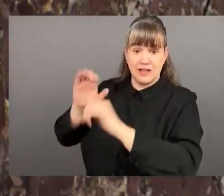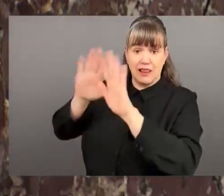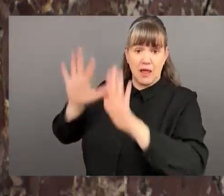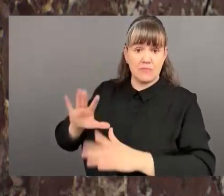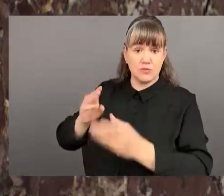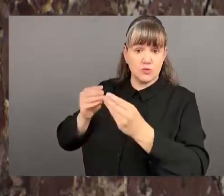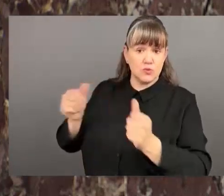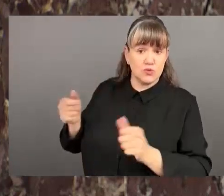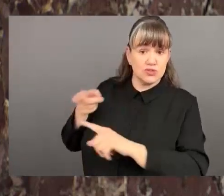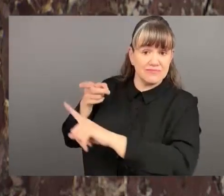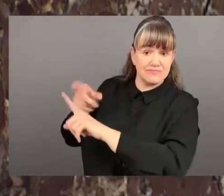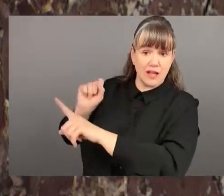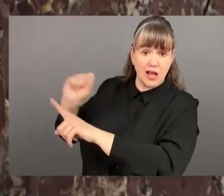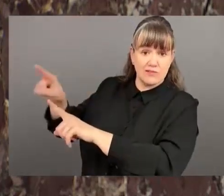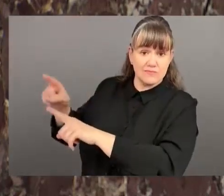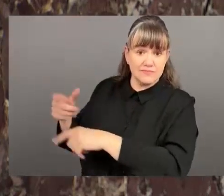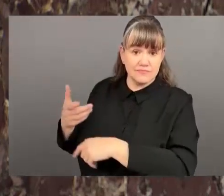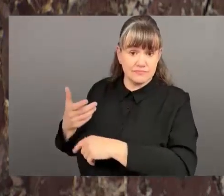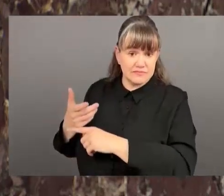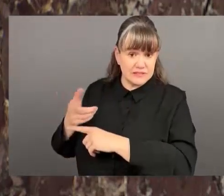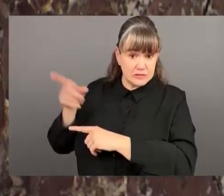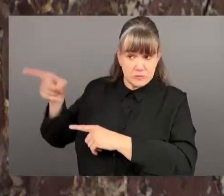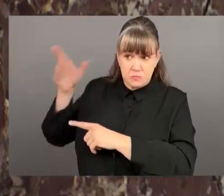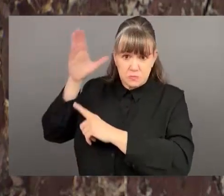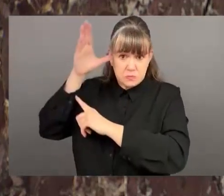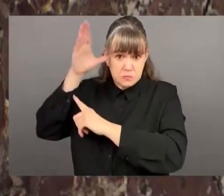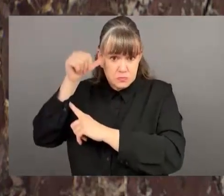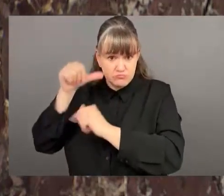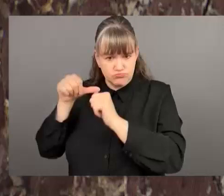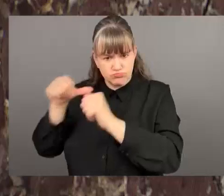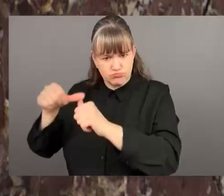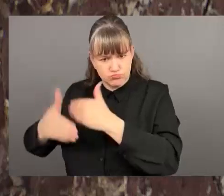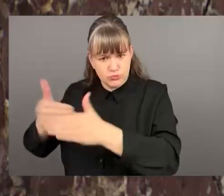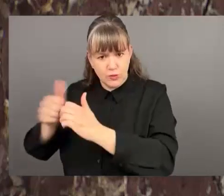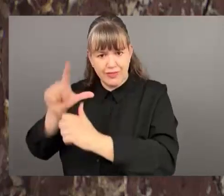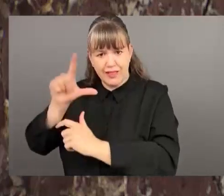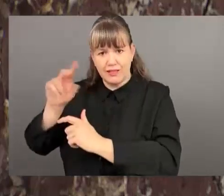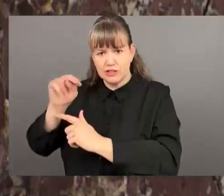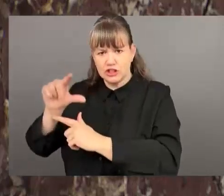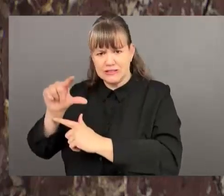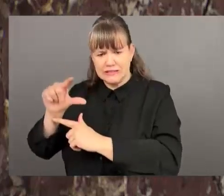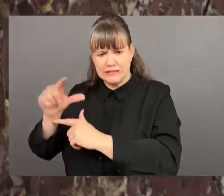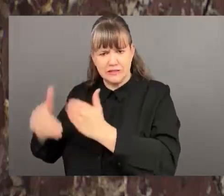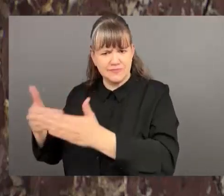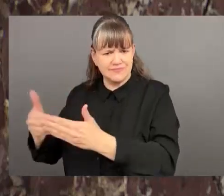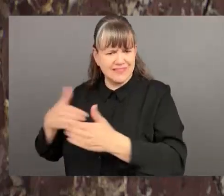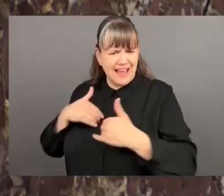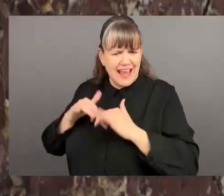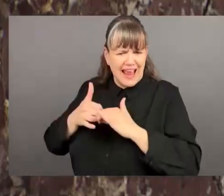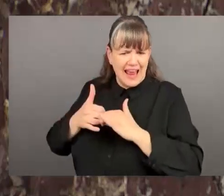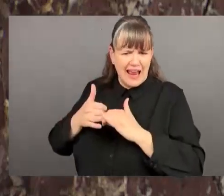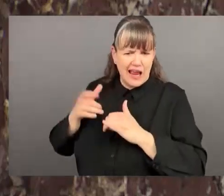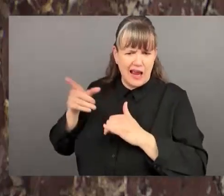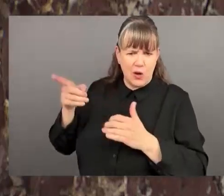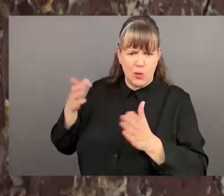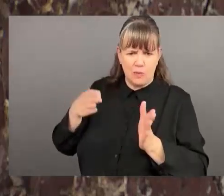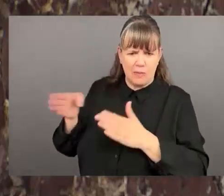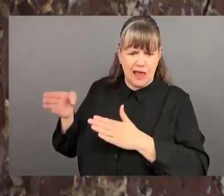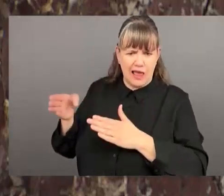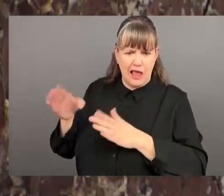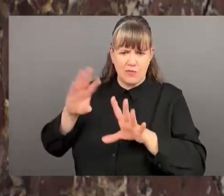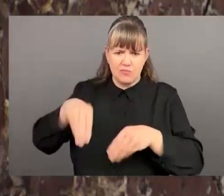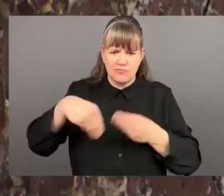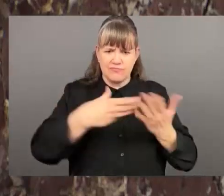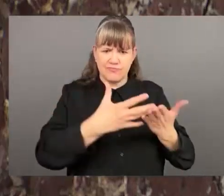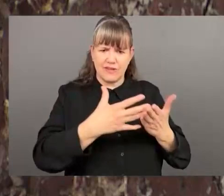this LNG path, how does the ministry plan to recover the necessary healthcare costs resulting